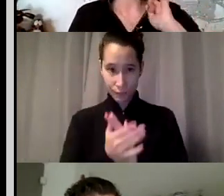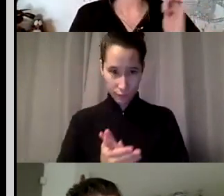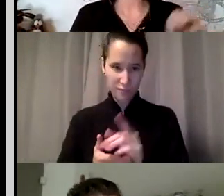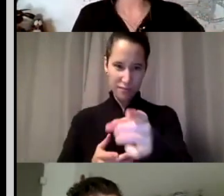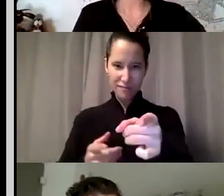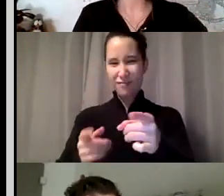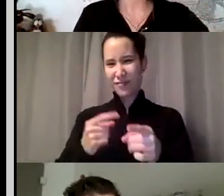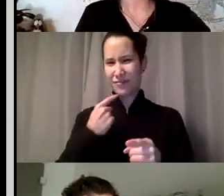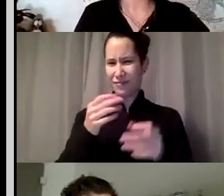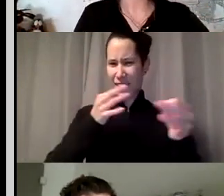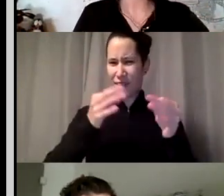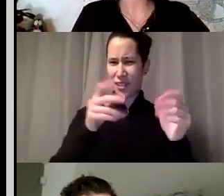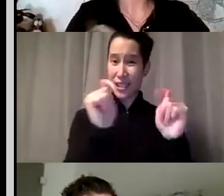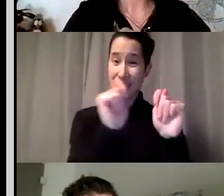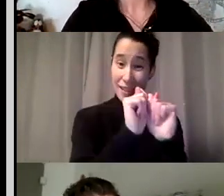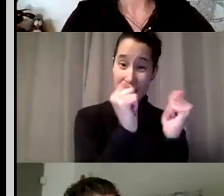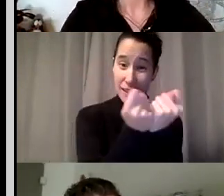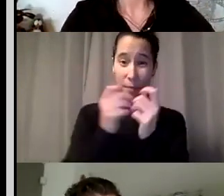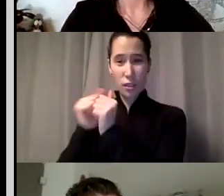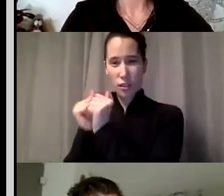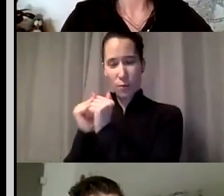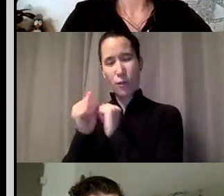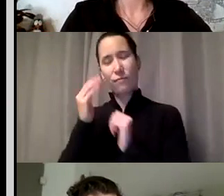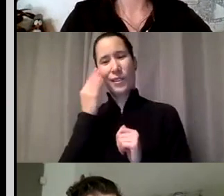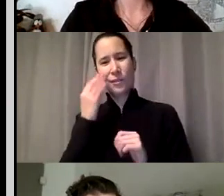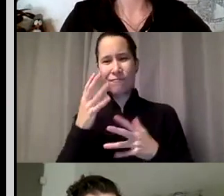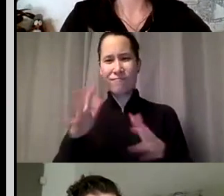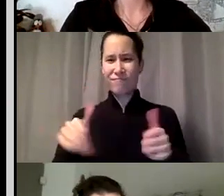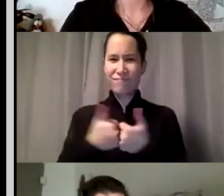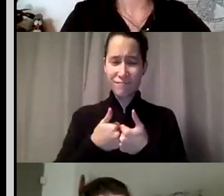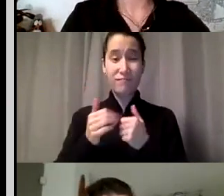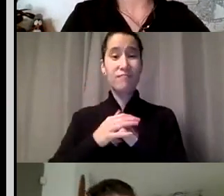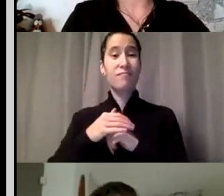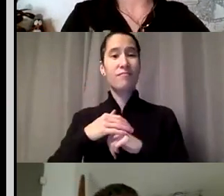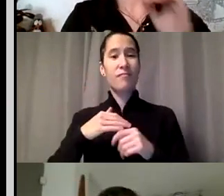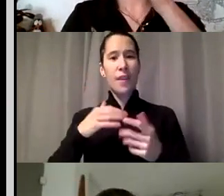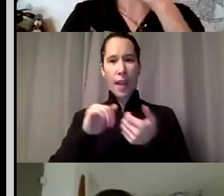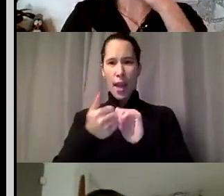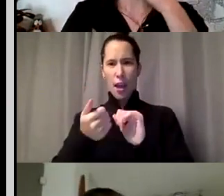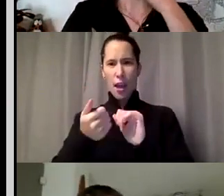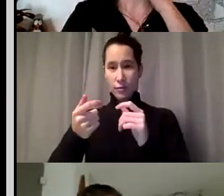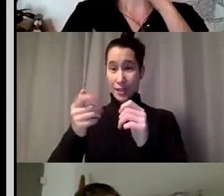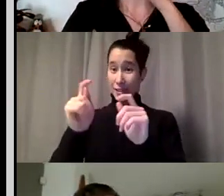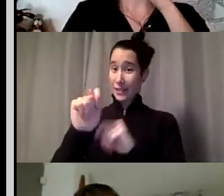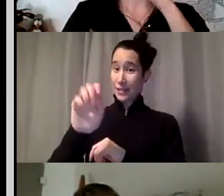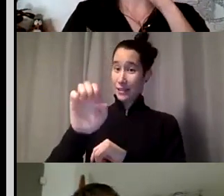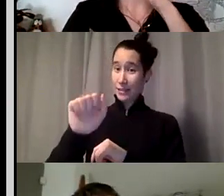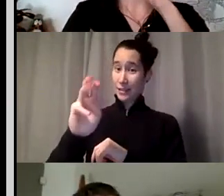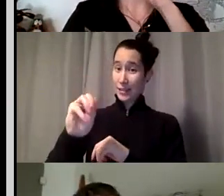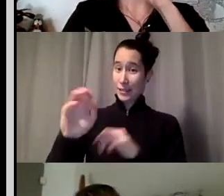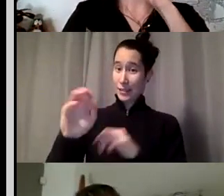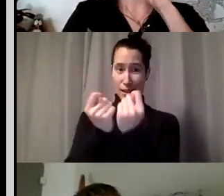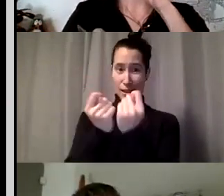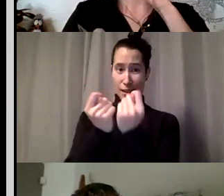that the word team has been very difficult to navigate, and how what that is interpreted into the system. So we are working